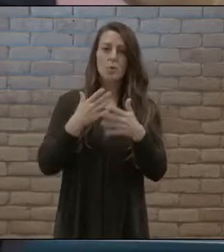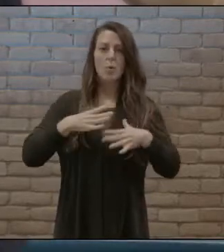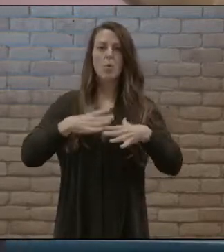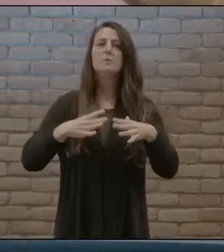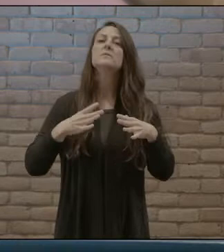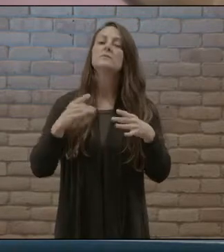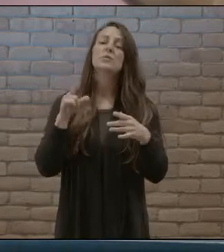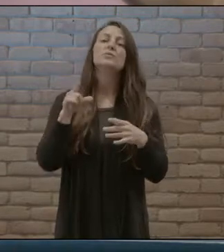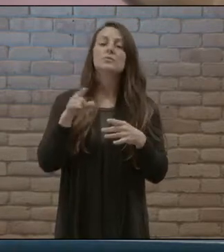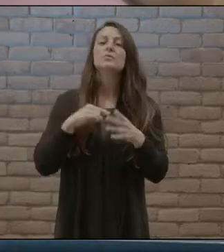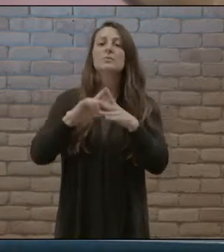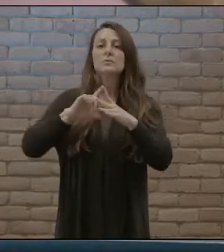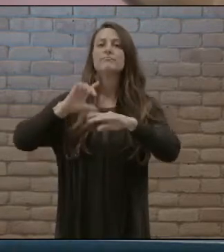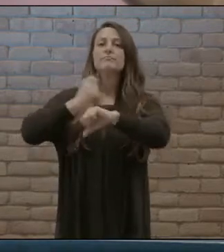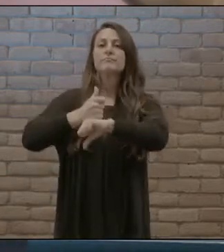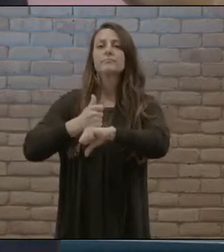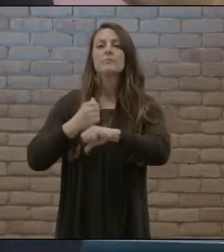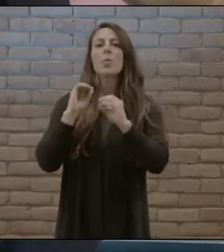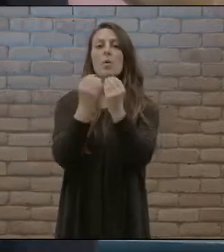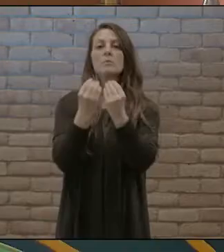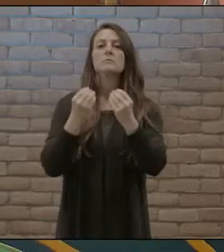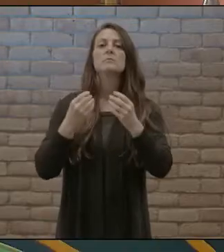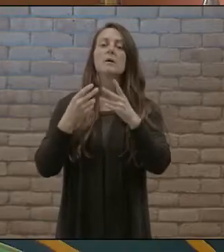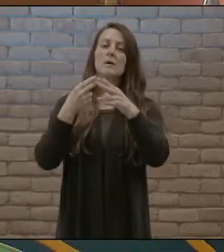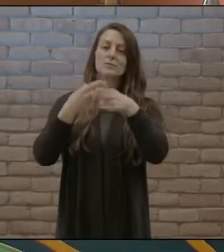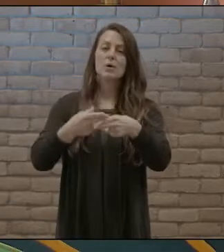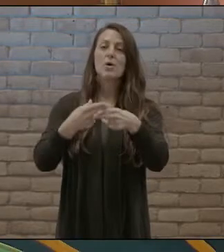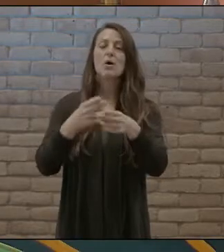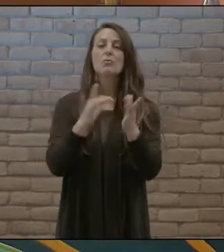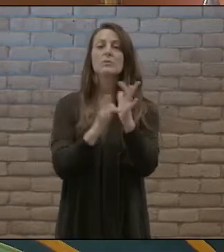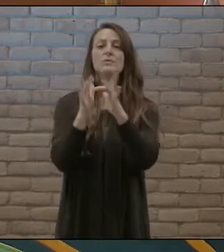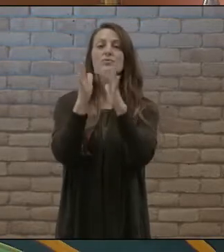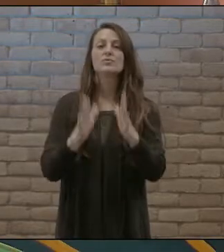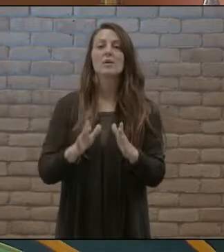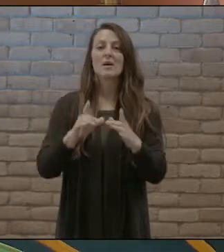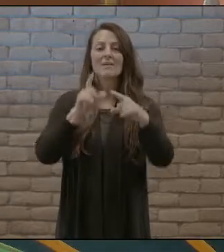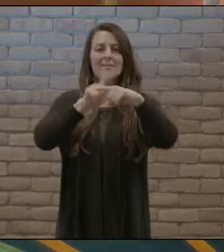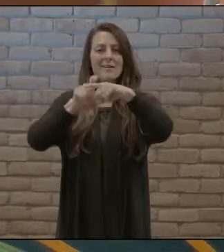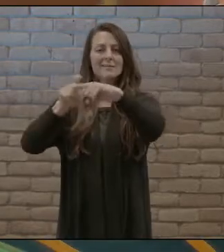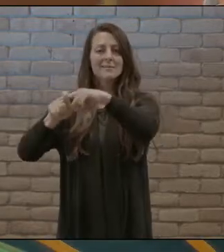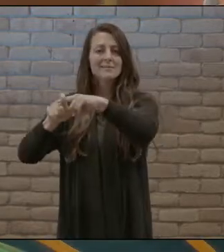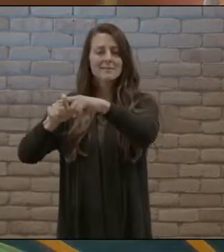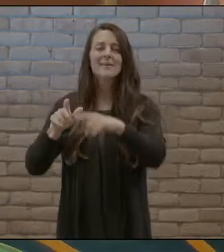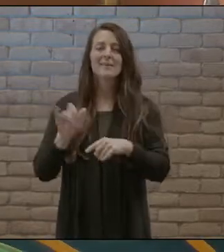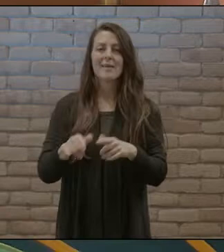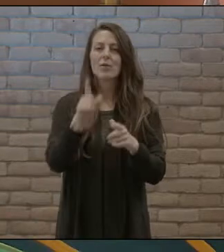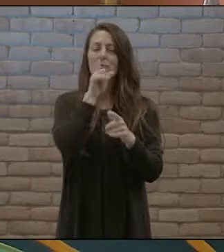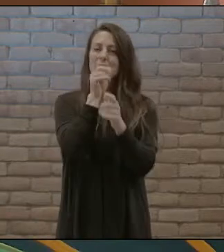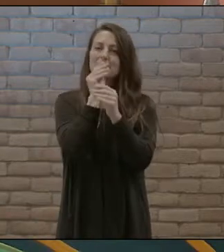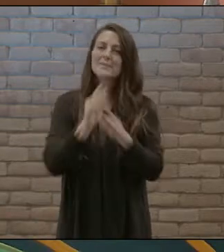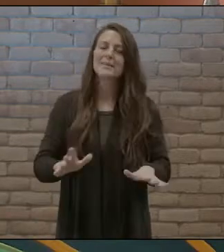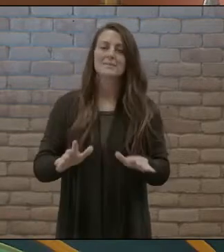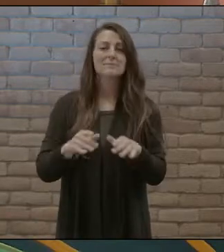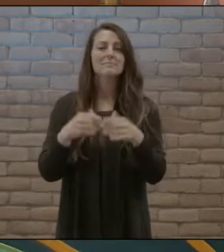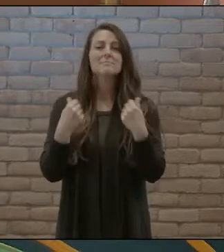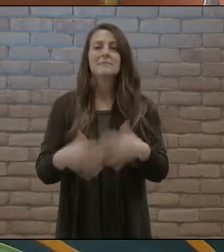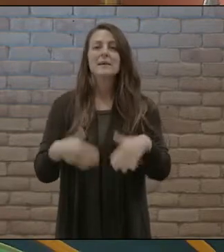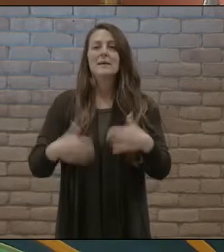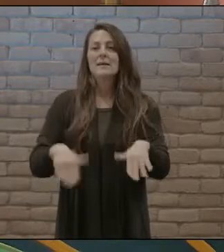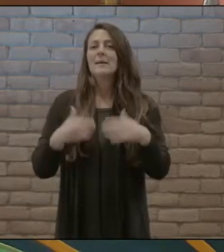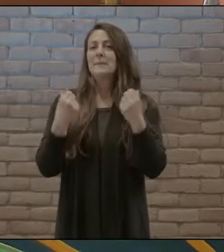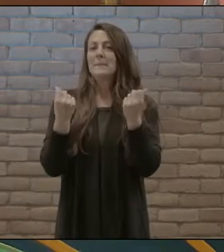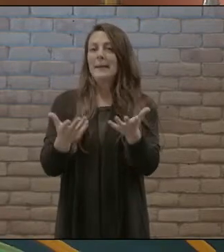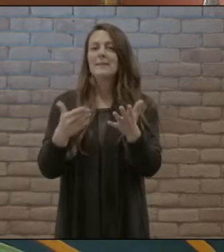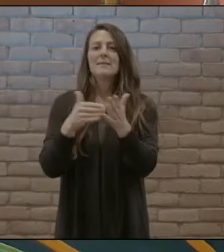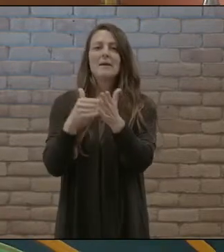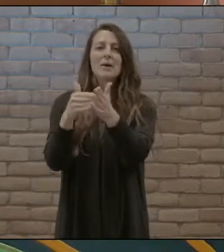the organization called the Christian Closet. And the Christian Closet blessed over thousands and thousands of people over the years with